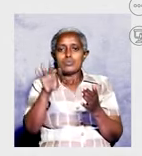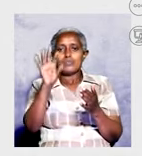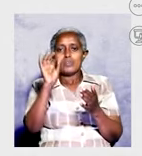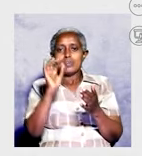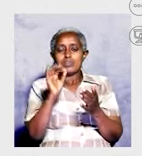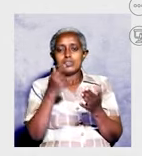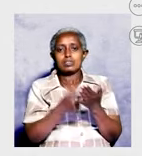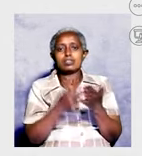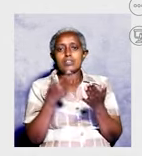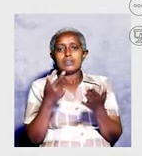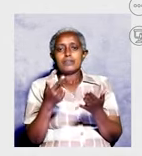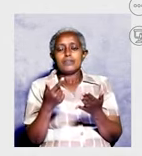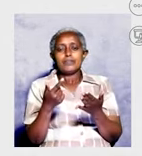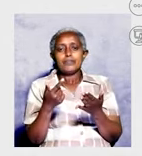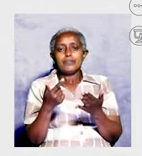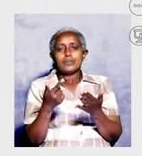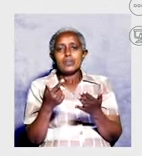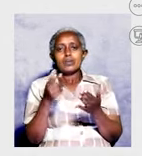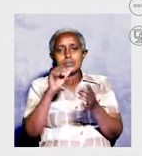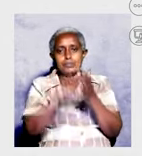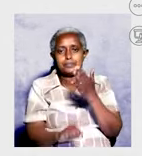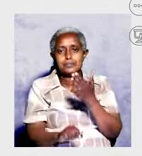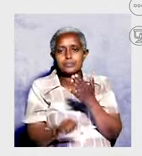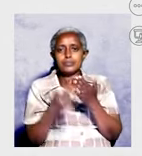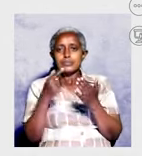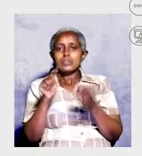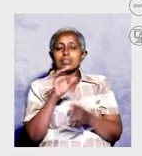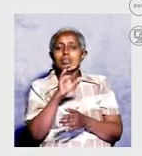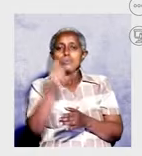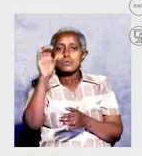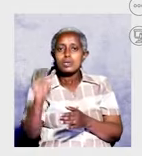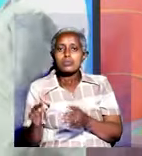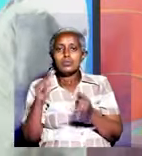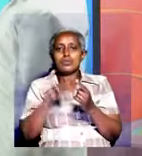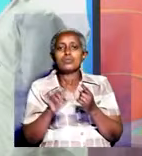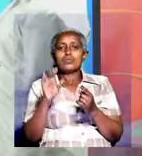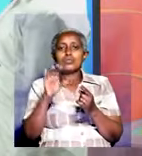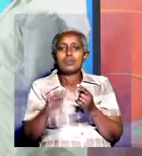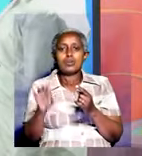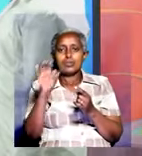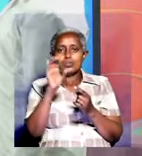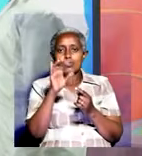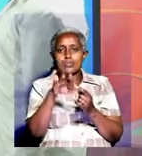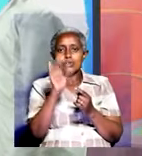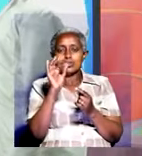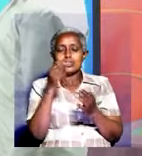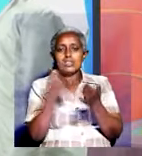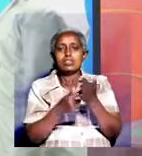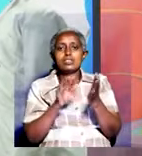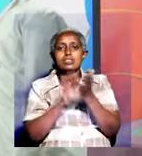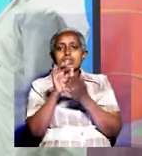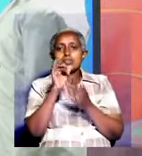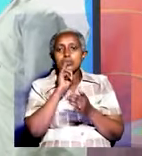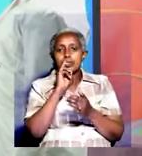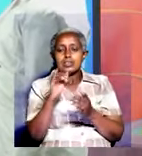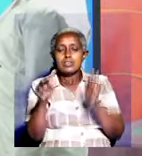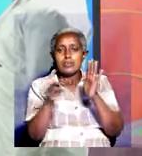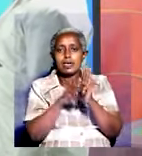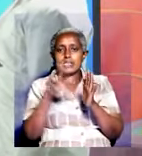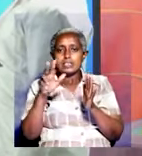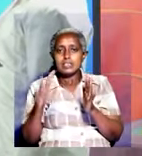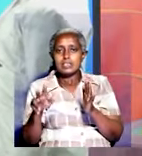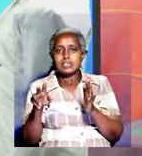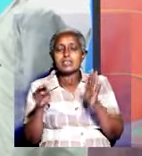here. 2 is found here. So the column 2 found, we have these numbers only: